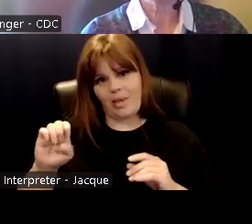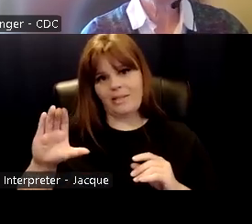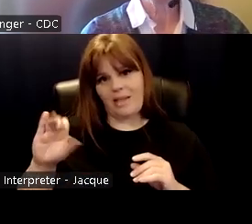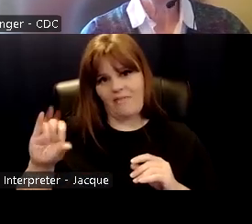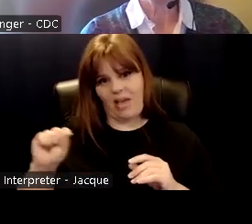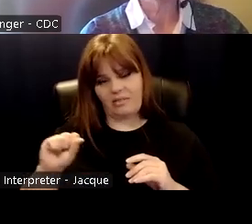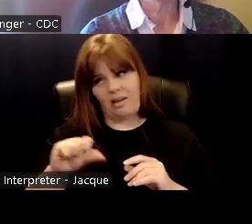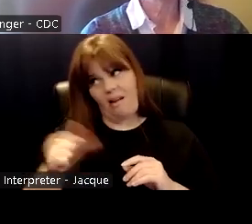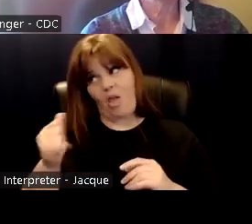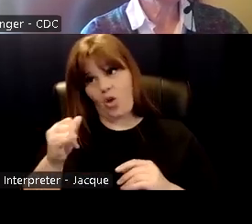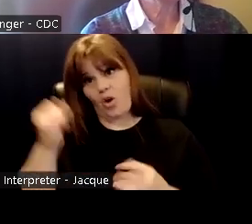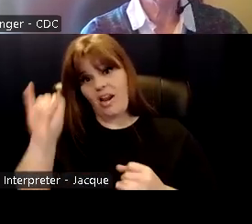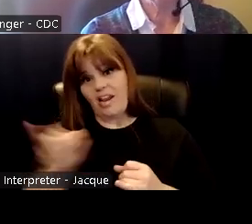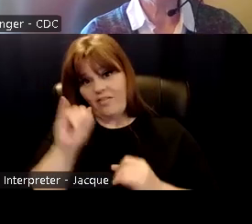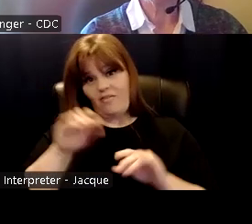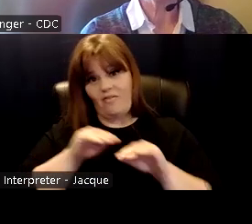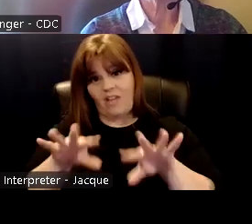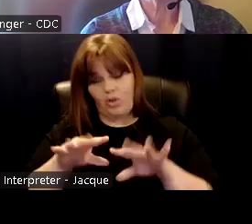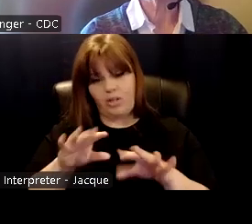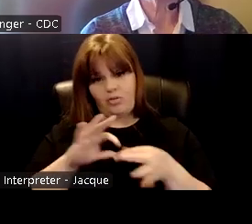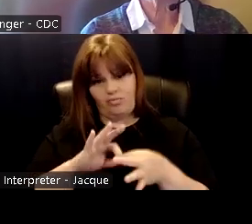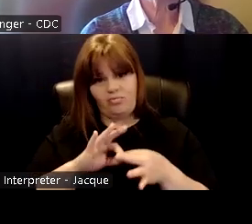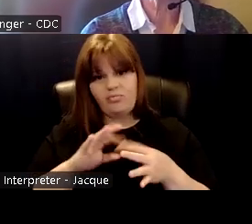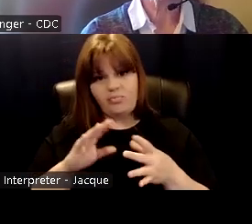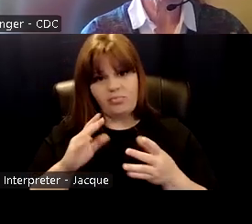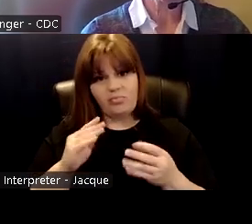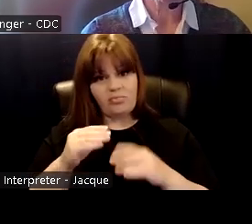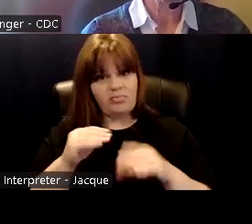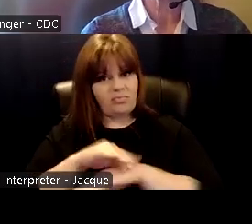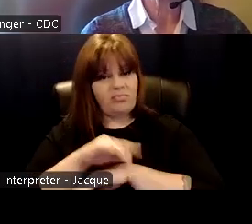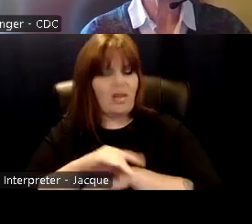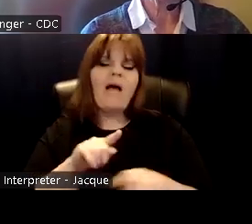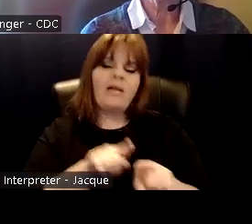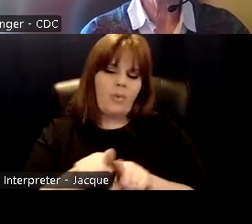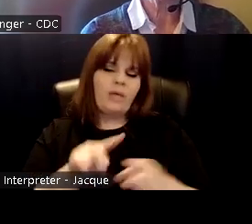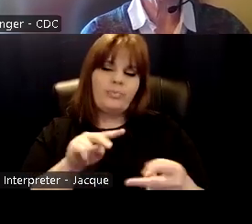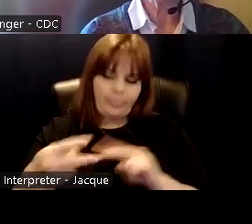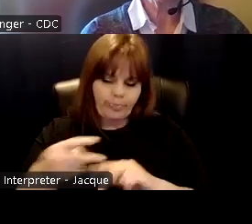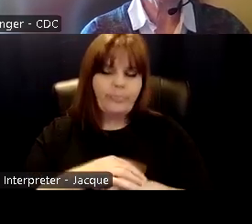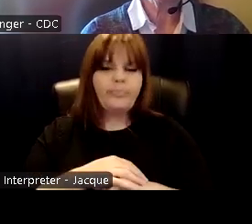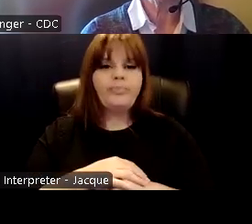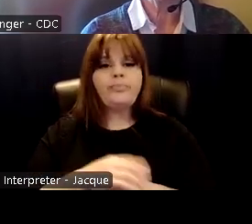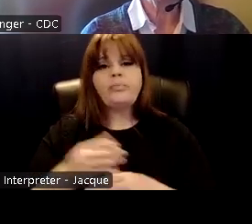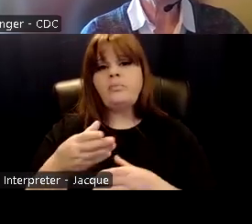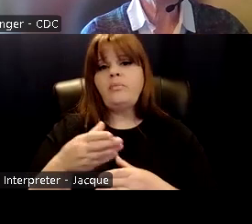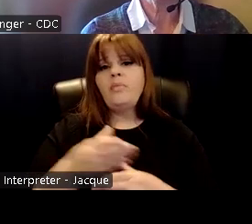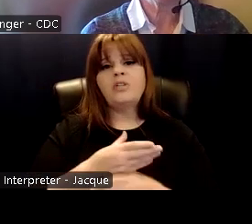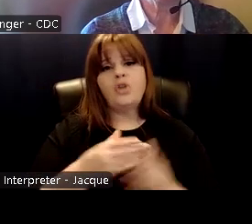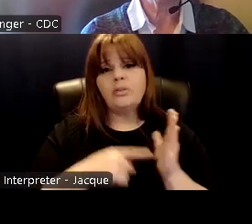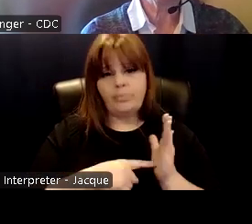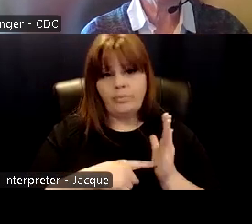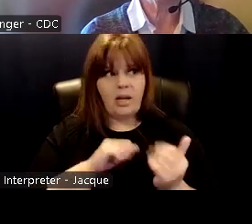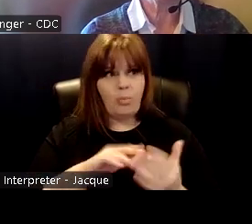infection-associated conditions, as well as vice versa. The shared symptoms and approach to